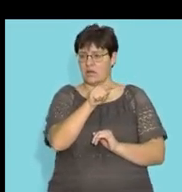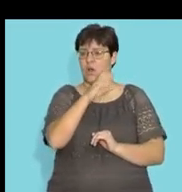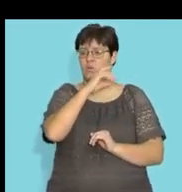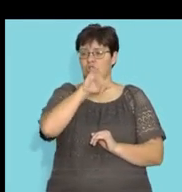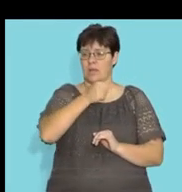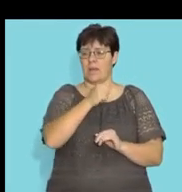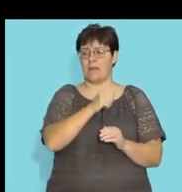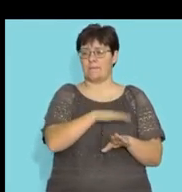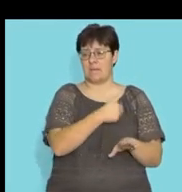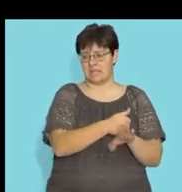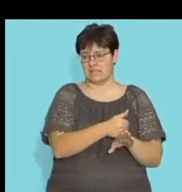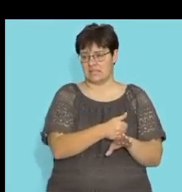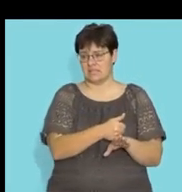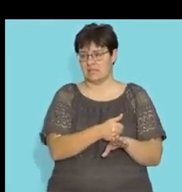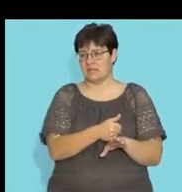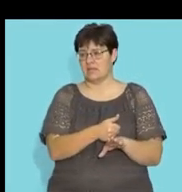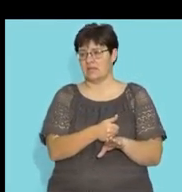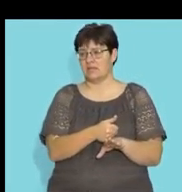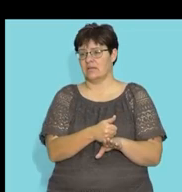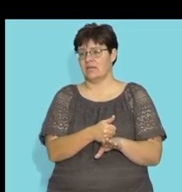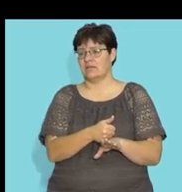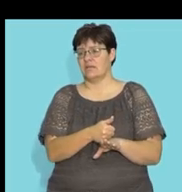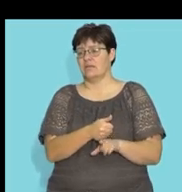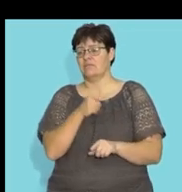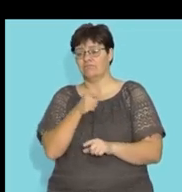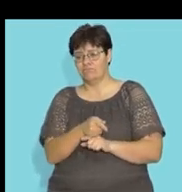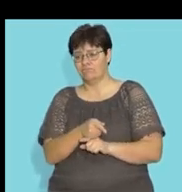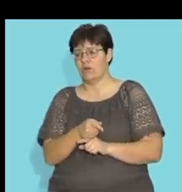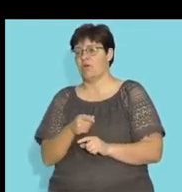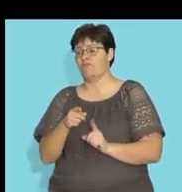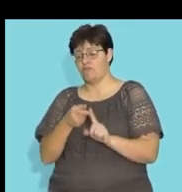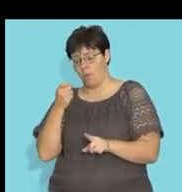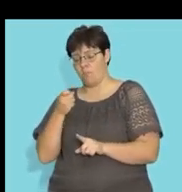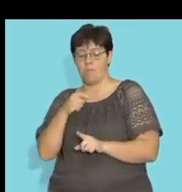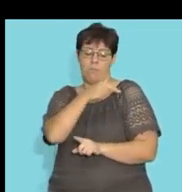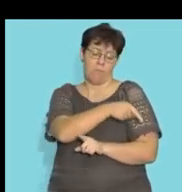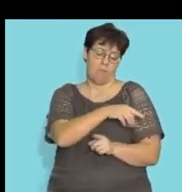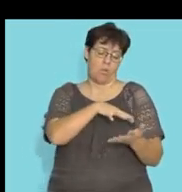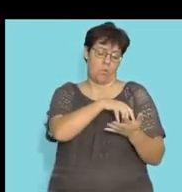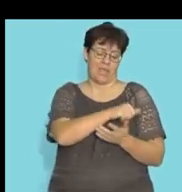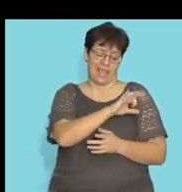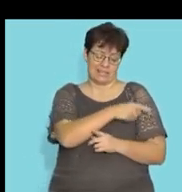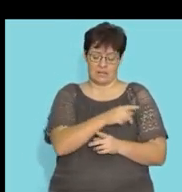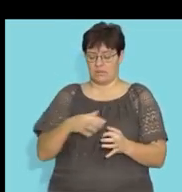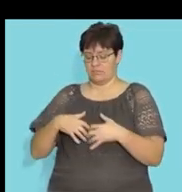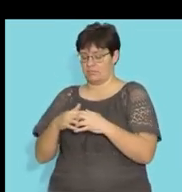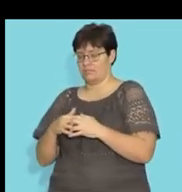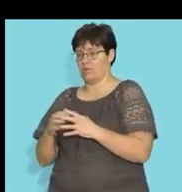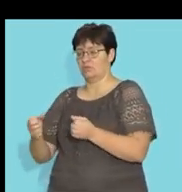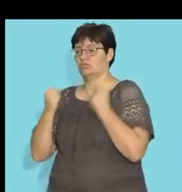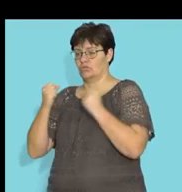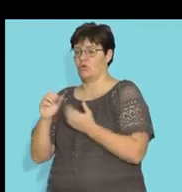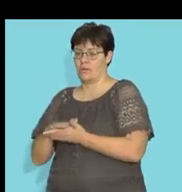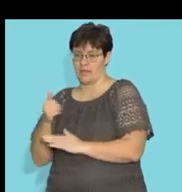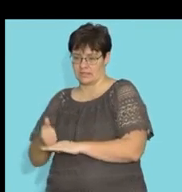actually a strong conjugate base because it comes from a weak acid. So being an acid in